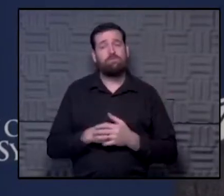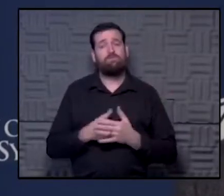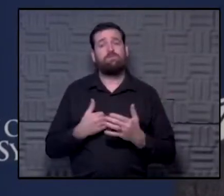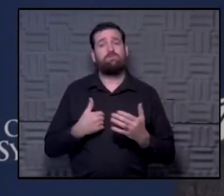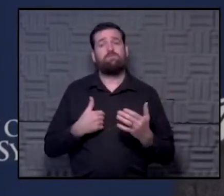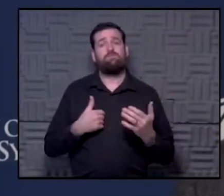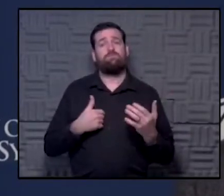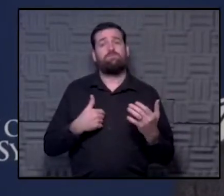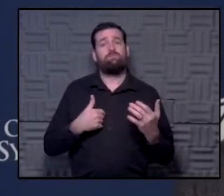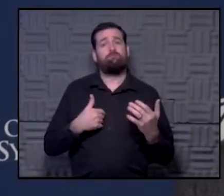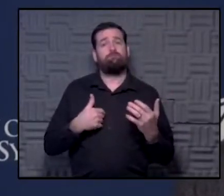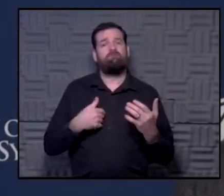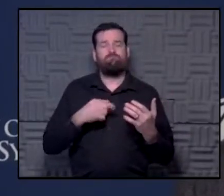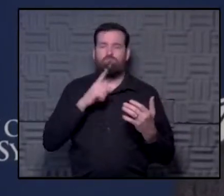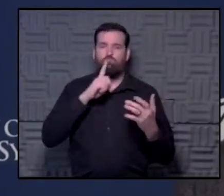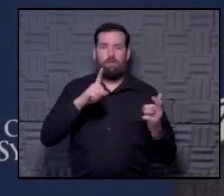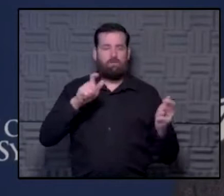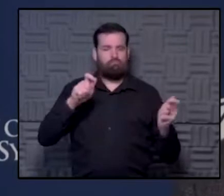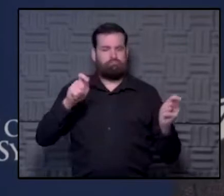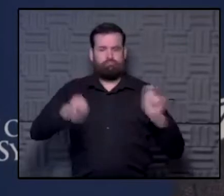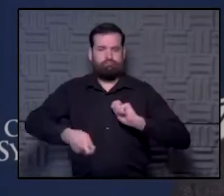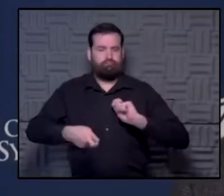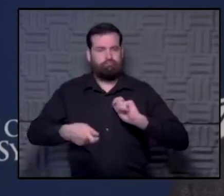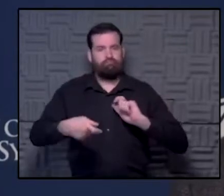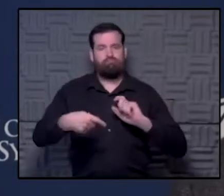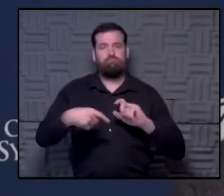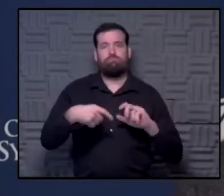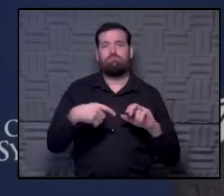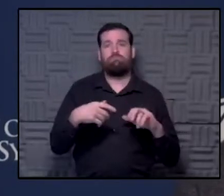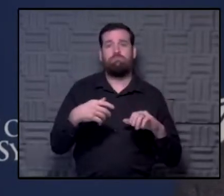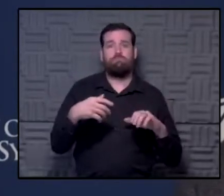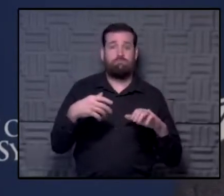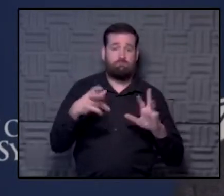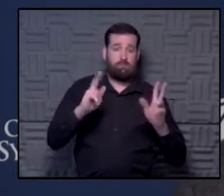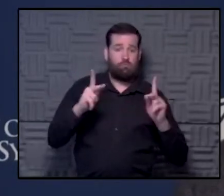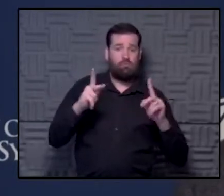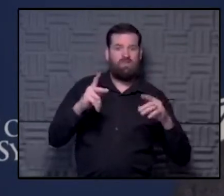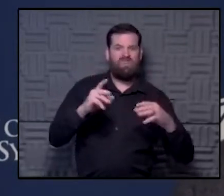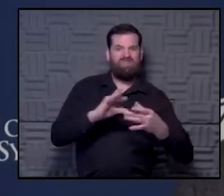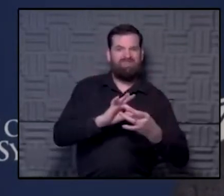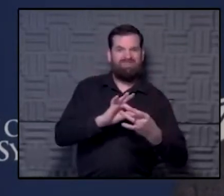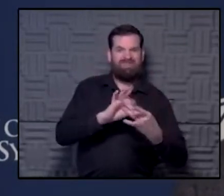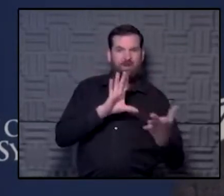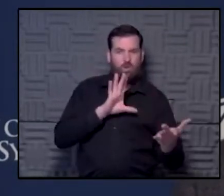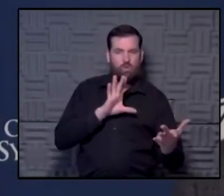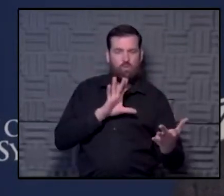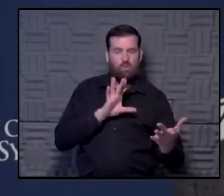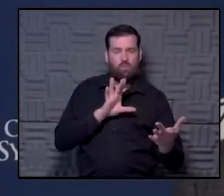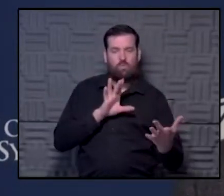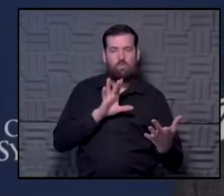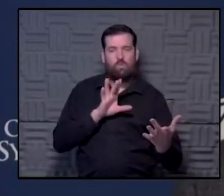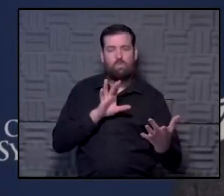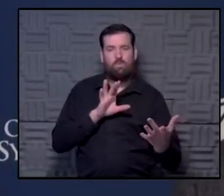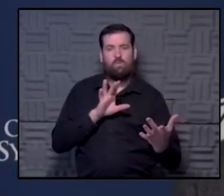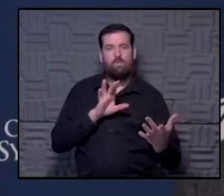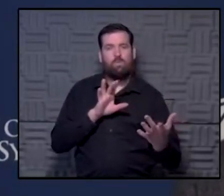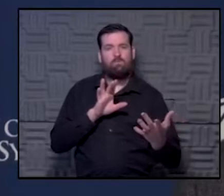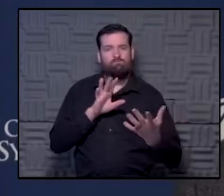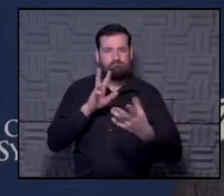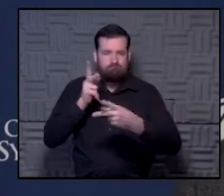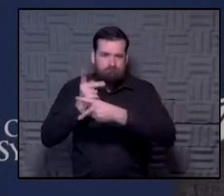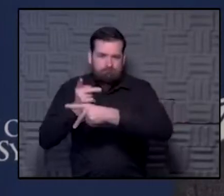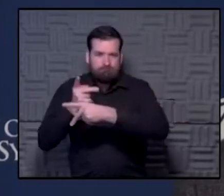moved, there's been a real shift from letting the people go toward actually maintaining